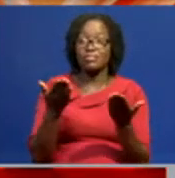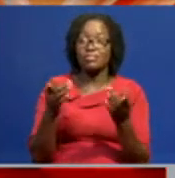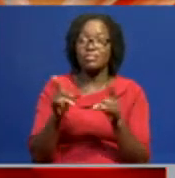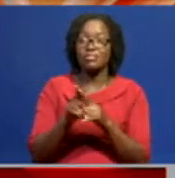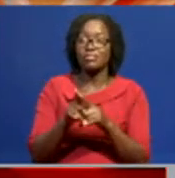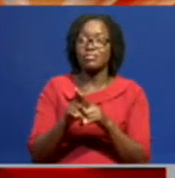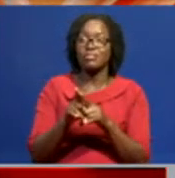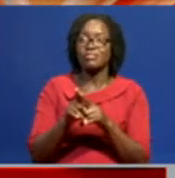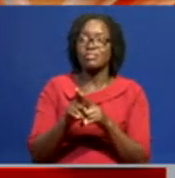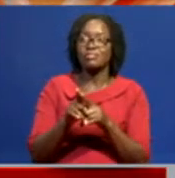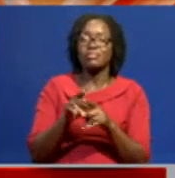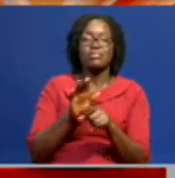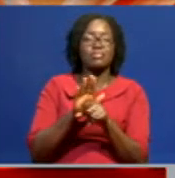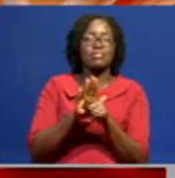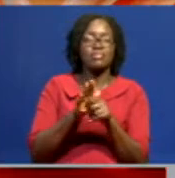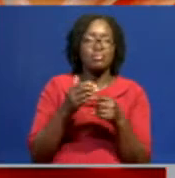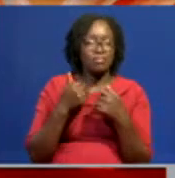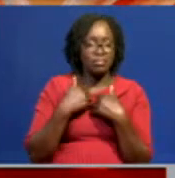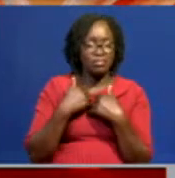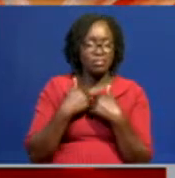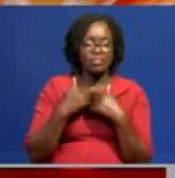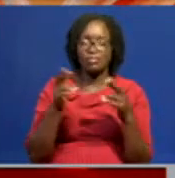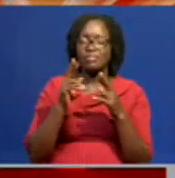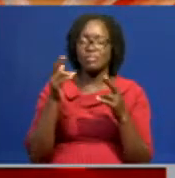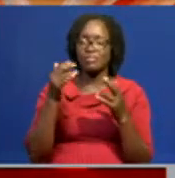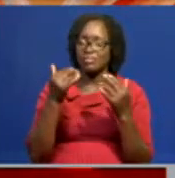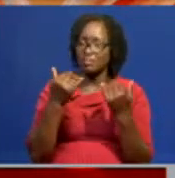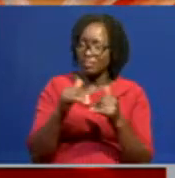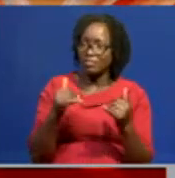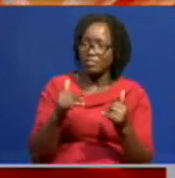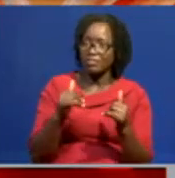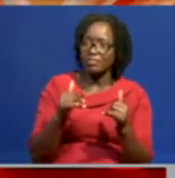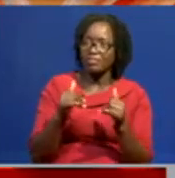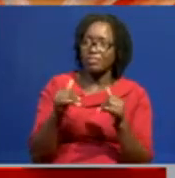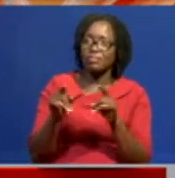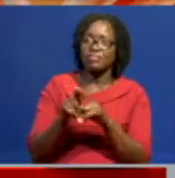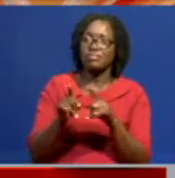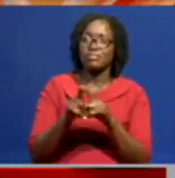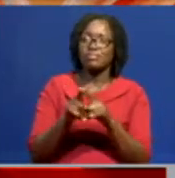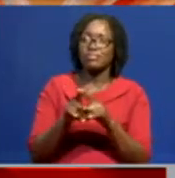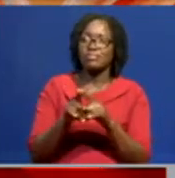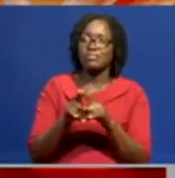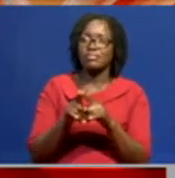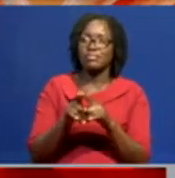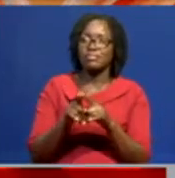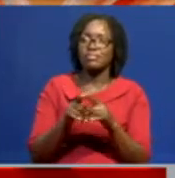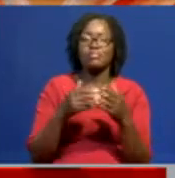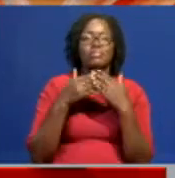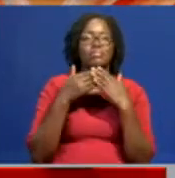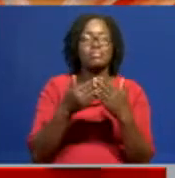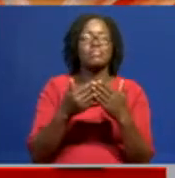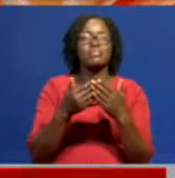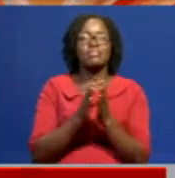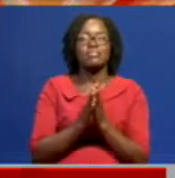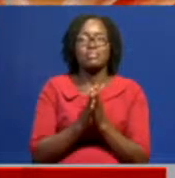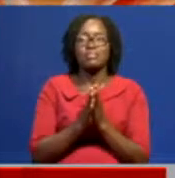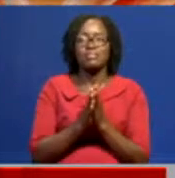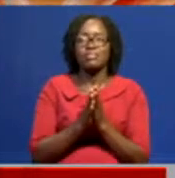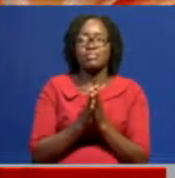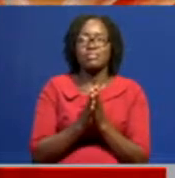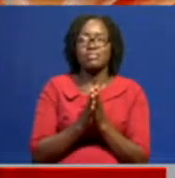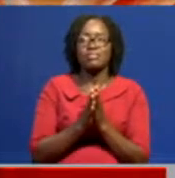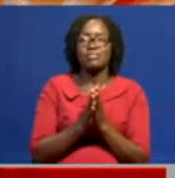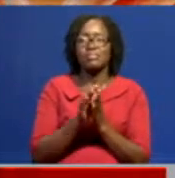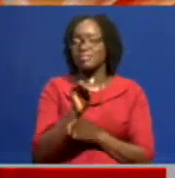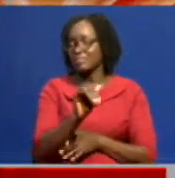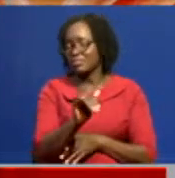set. There's so much today lined up in the sports bulletin, and I'll take it right away. Thank you, Cynthia. I'll see you back shortly.